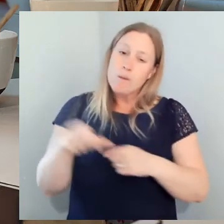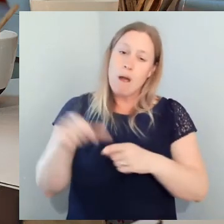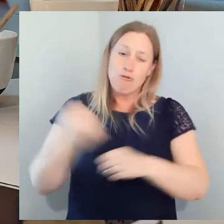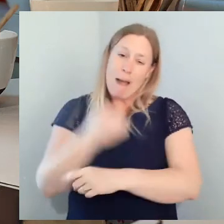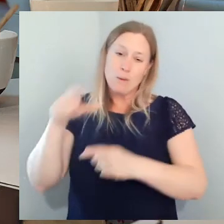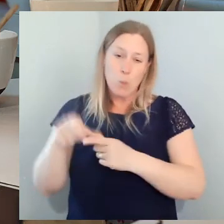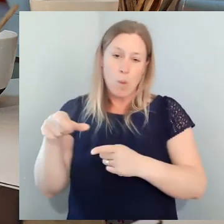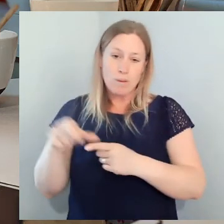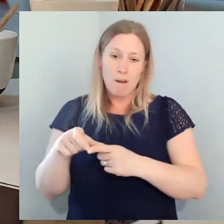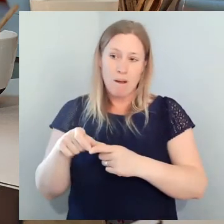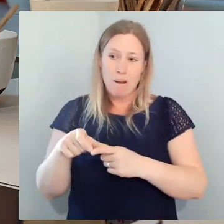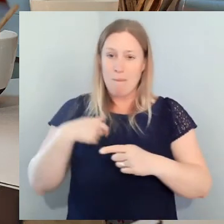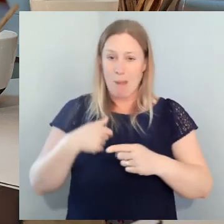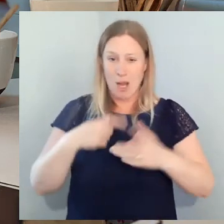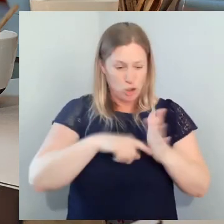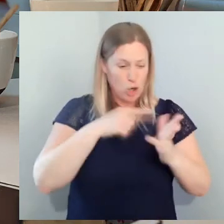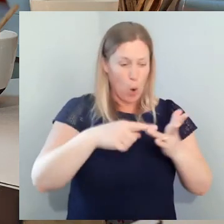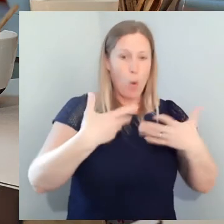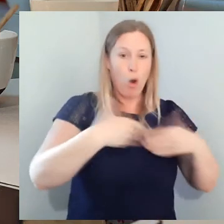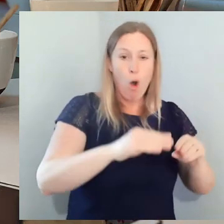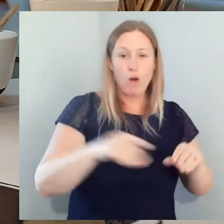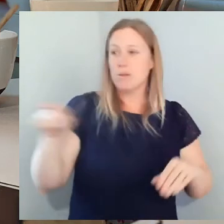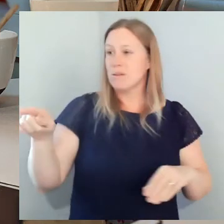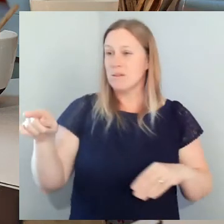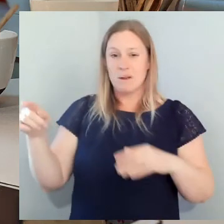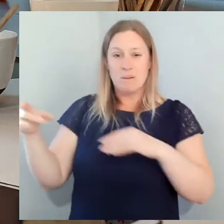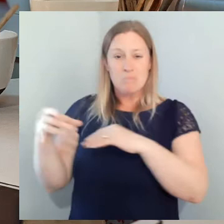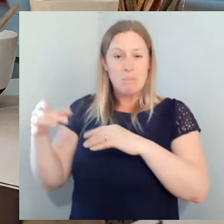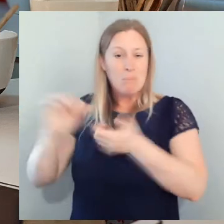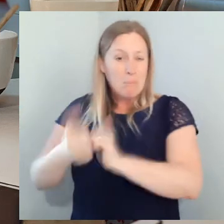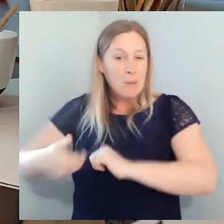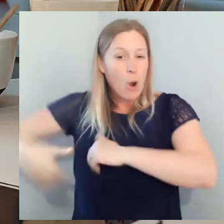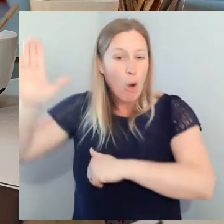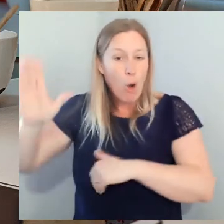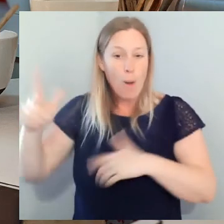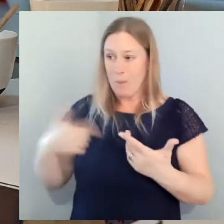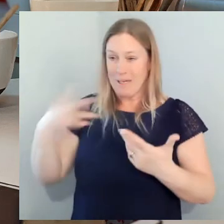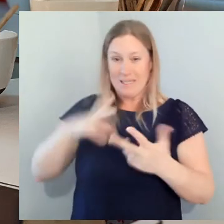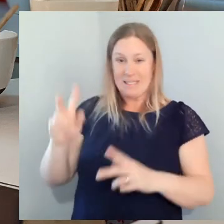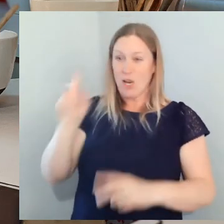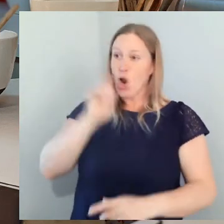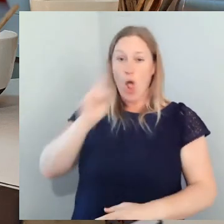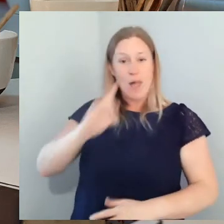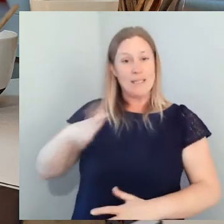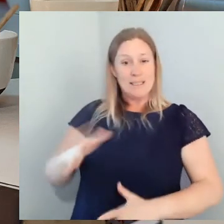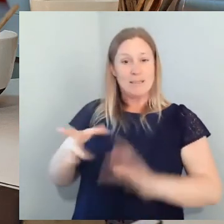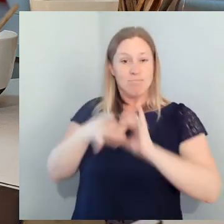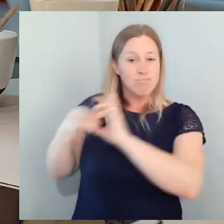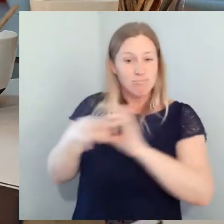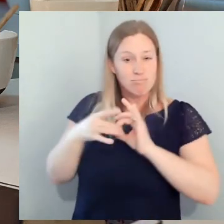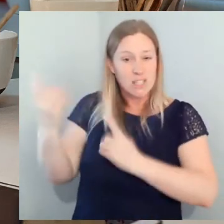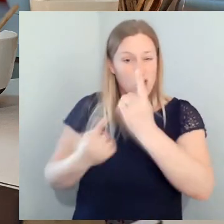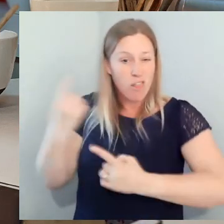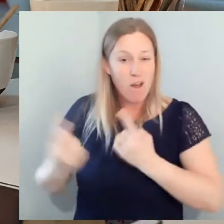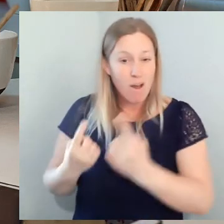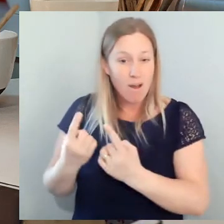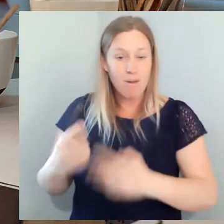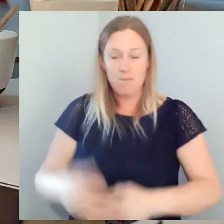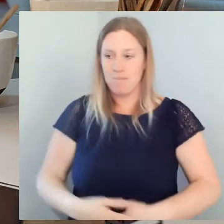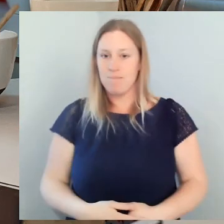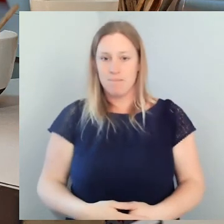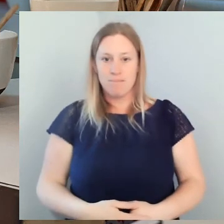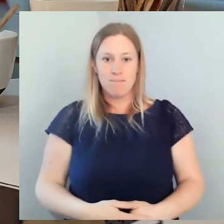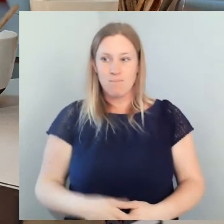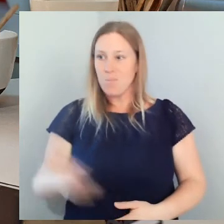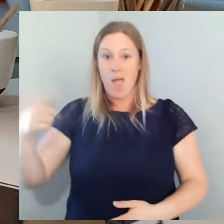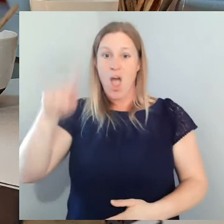granddaughter. And without our men, we need the support of each other. When they arrived, they just stood